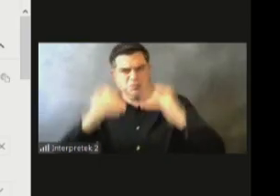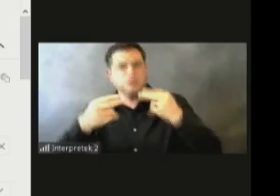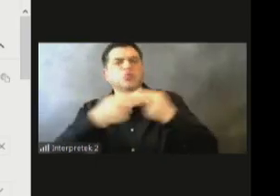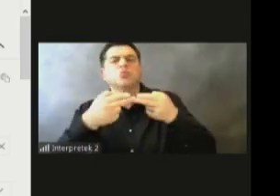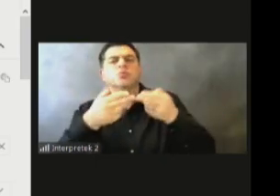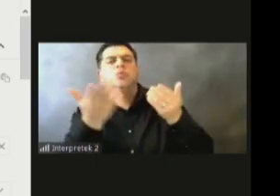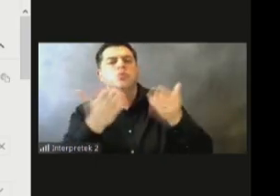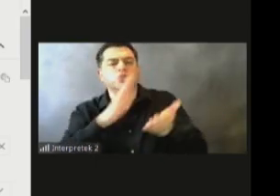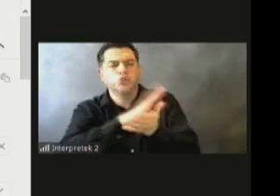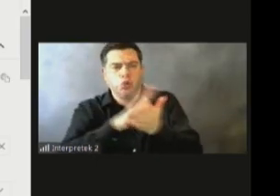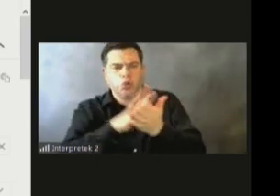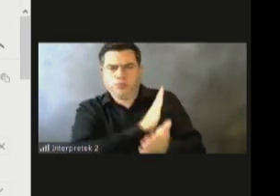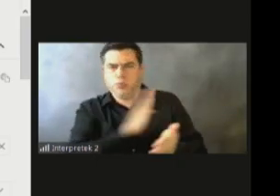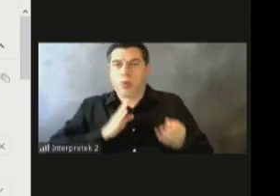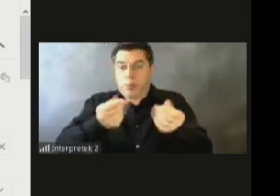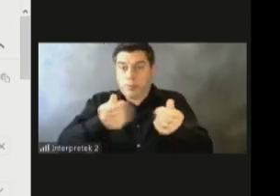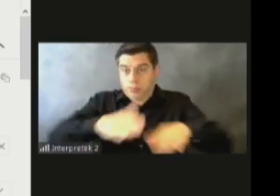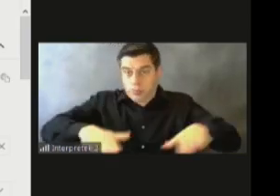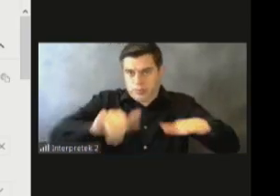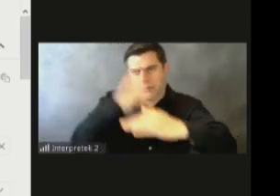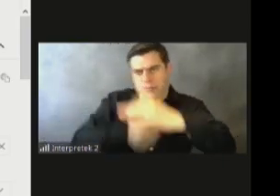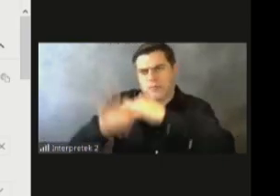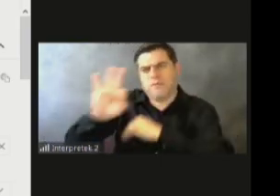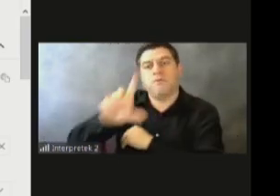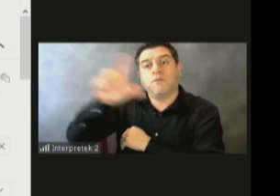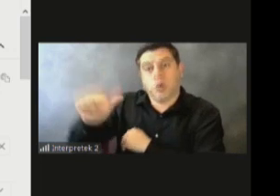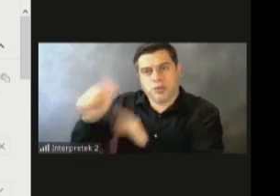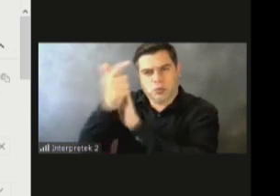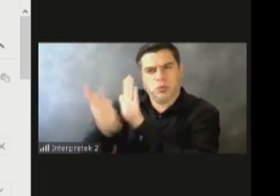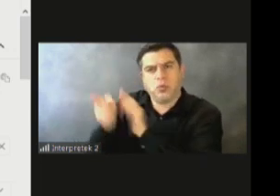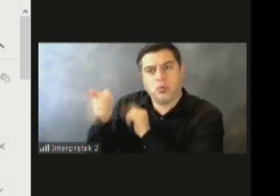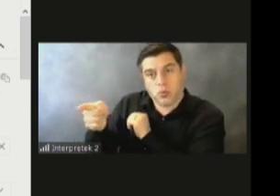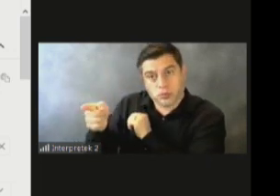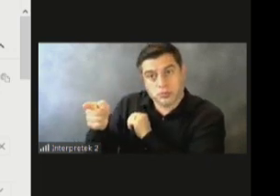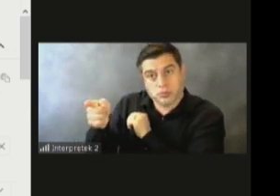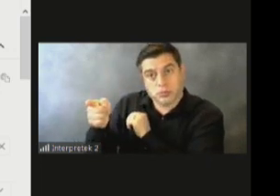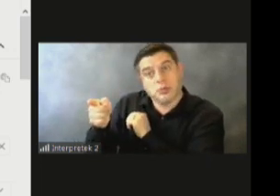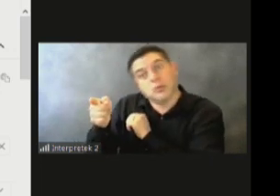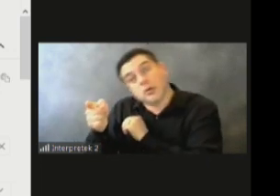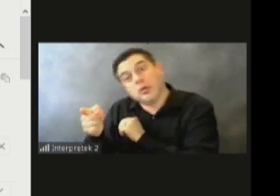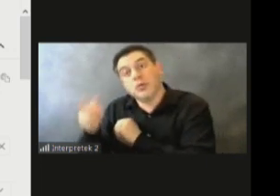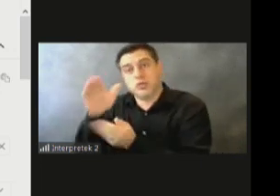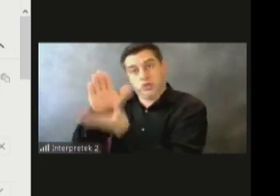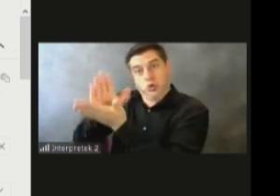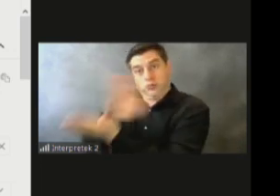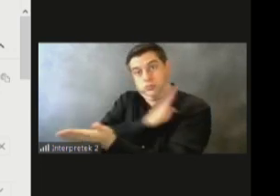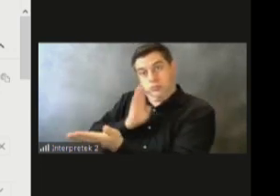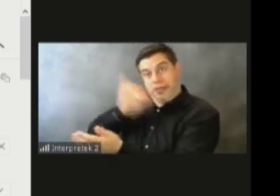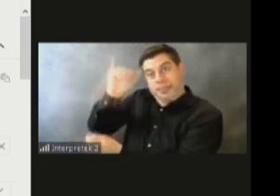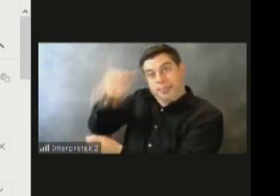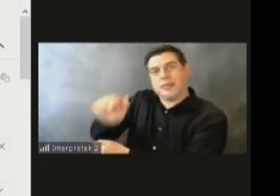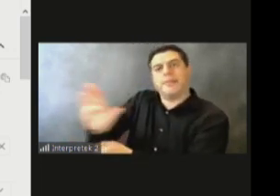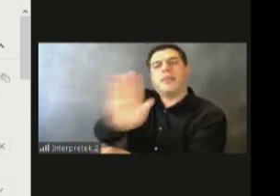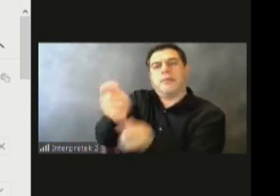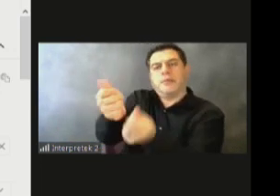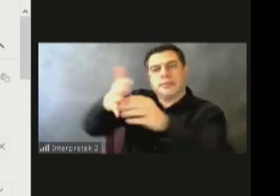Florida statutes, is that school boards can use their surplus land for affordable housing for teachers and other school personnel. And